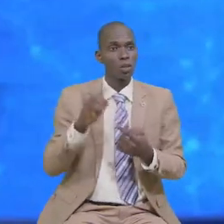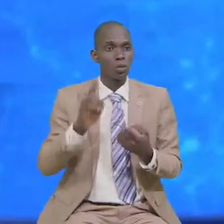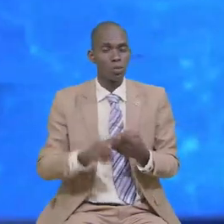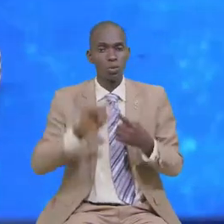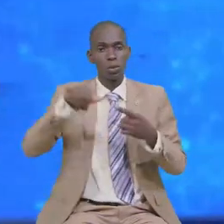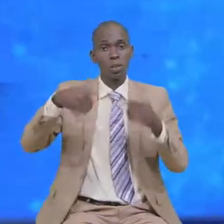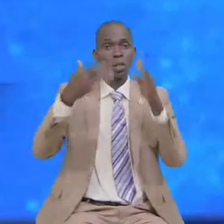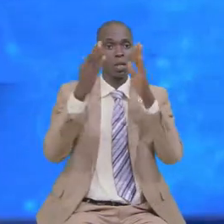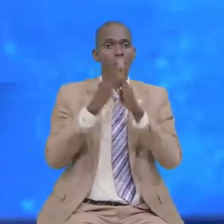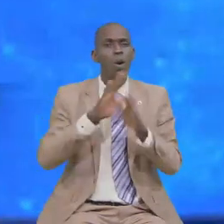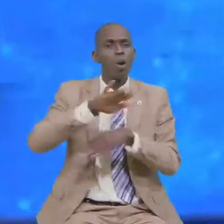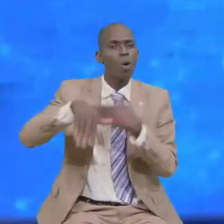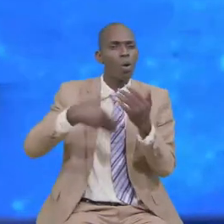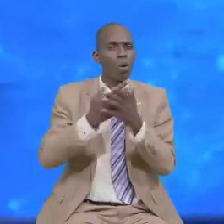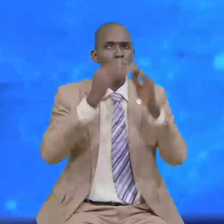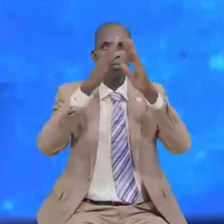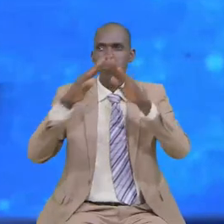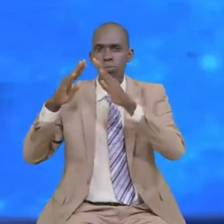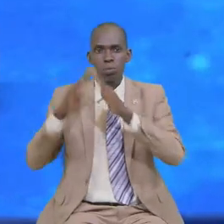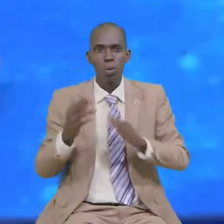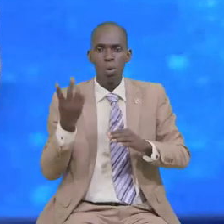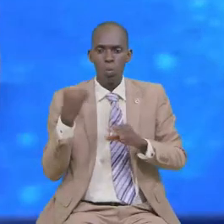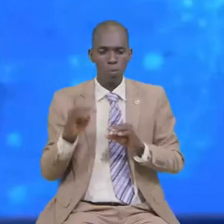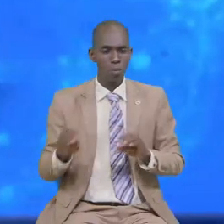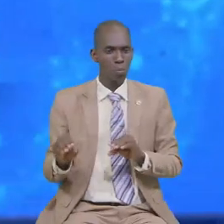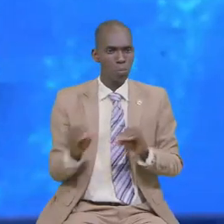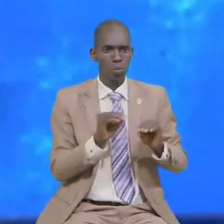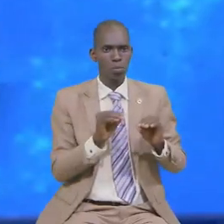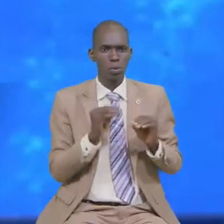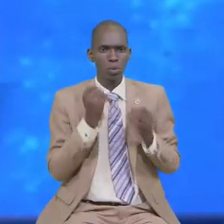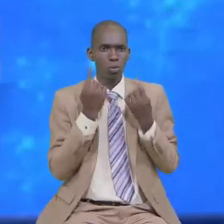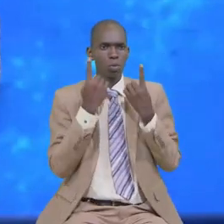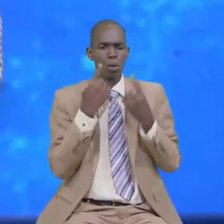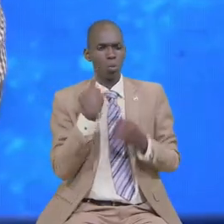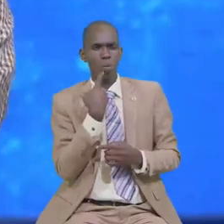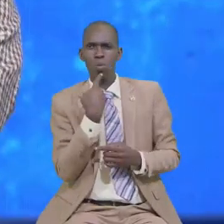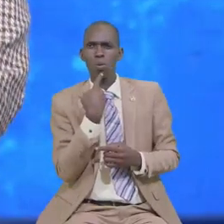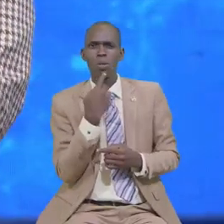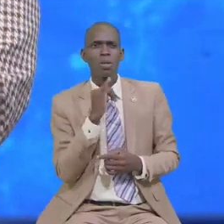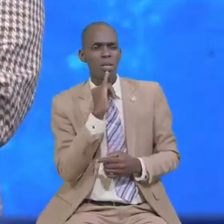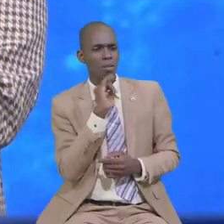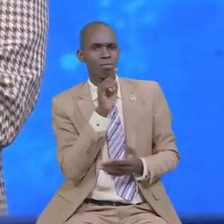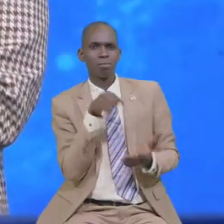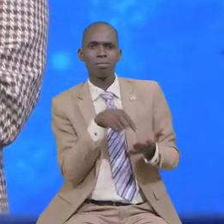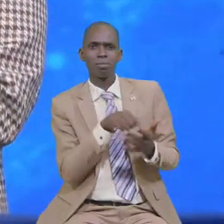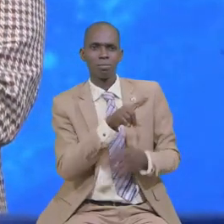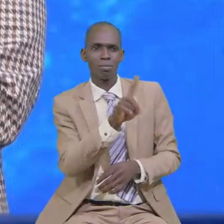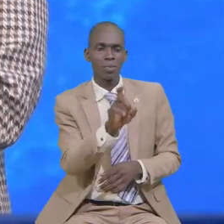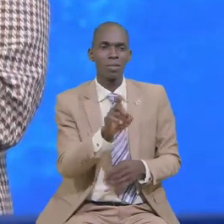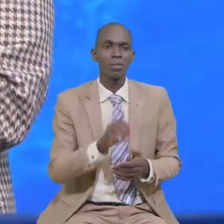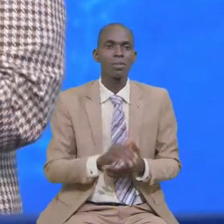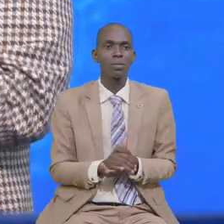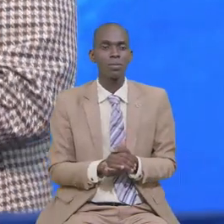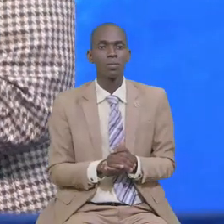Jerusalem, all the city was moved, saying, who is this?